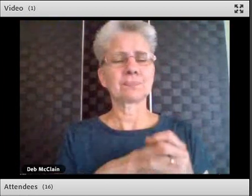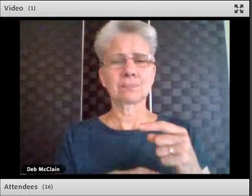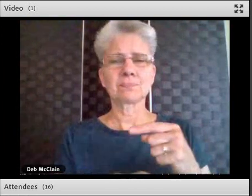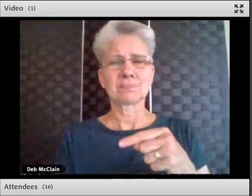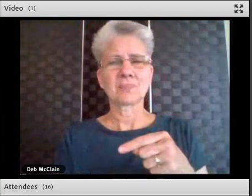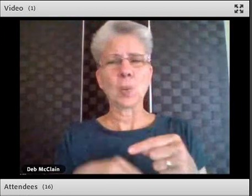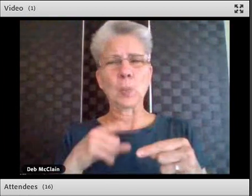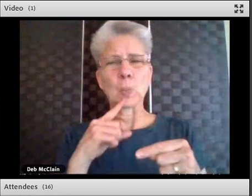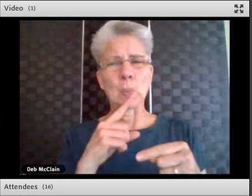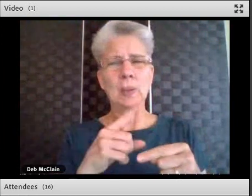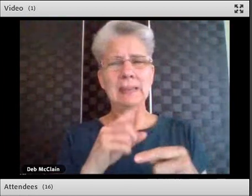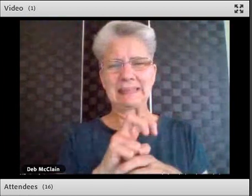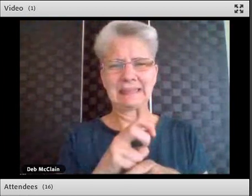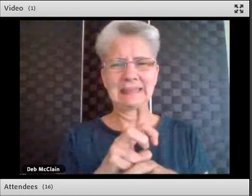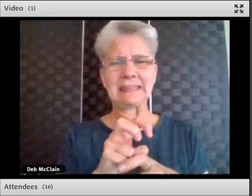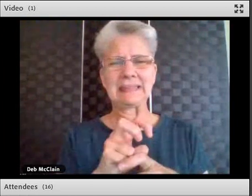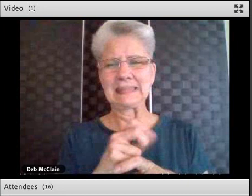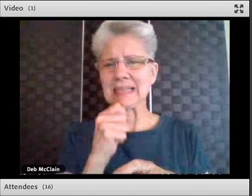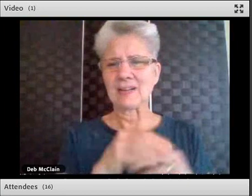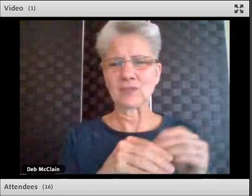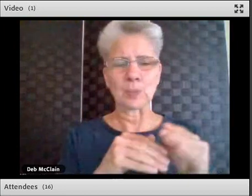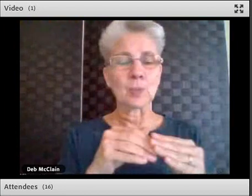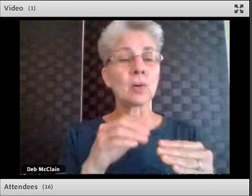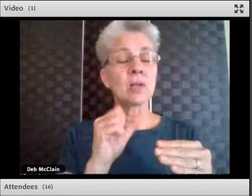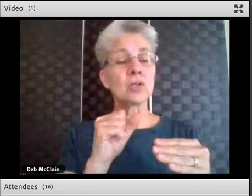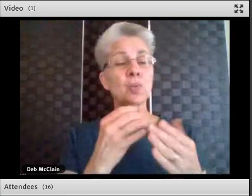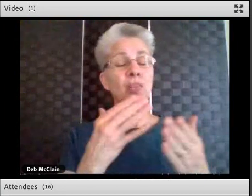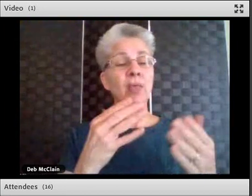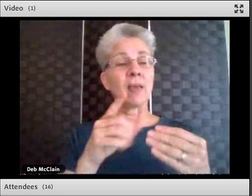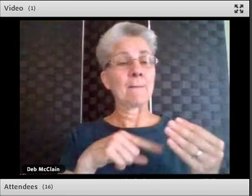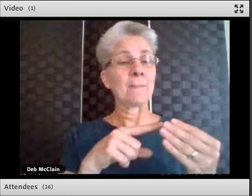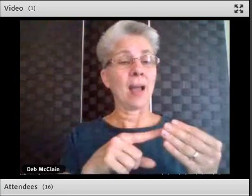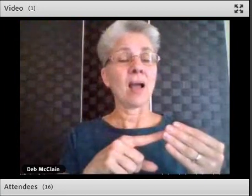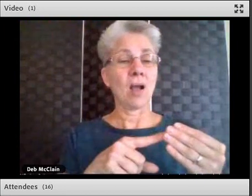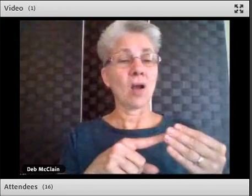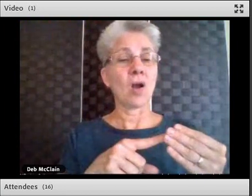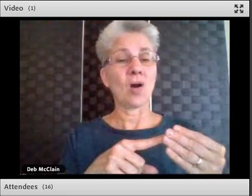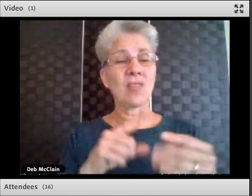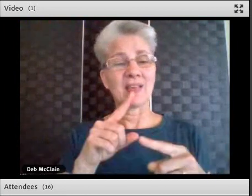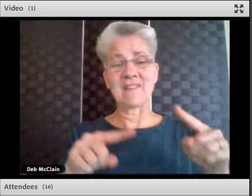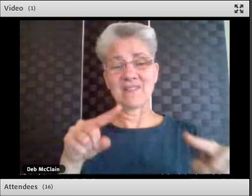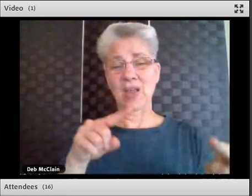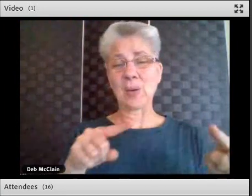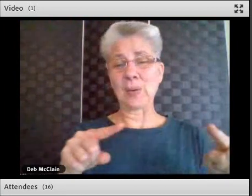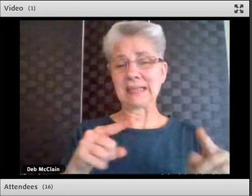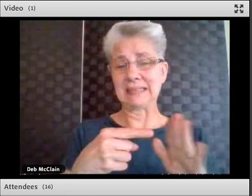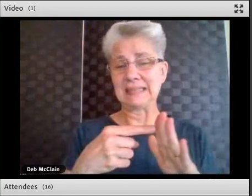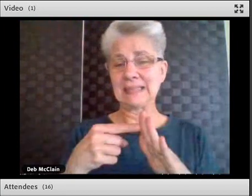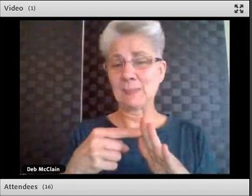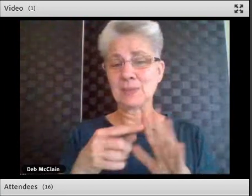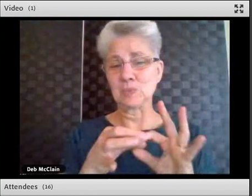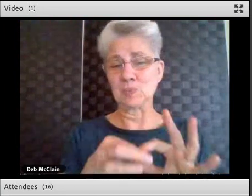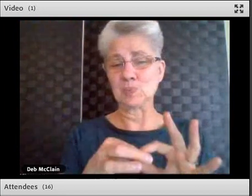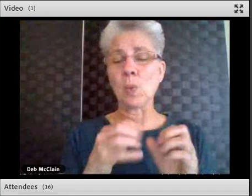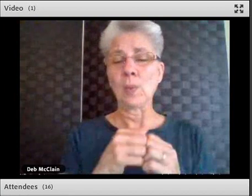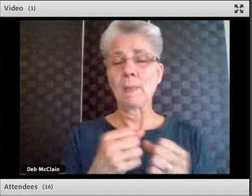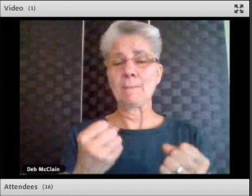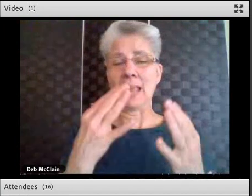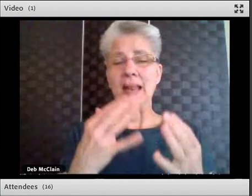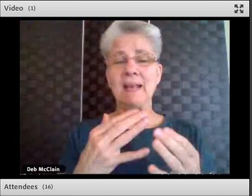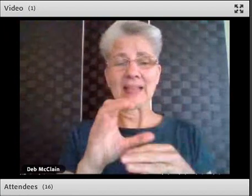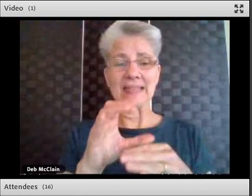They can be quite uncomfortable. And the thing about these various symptoms that pertain to many of